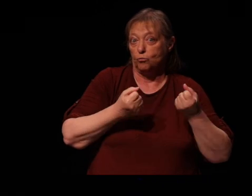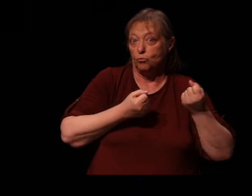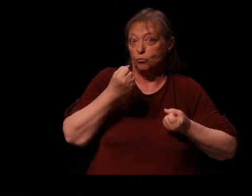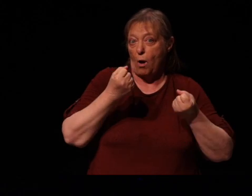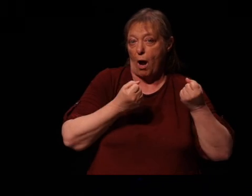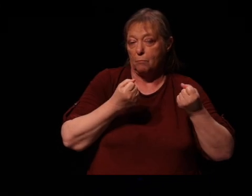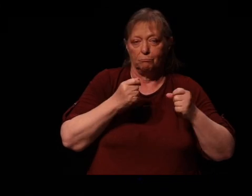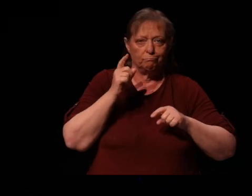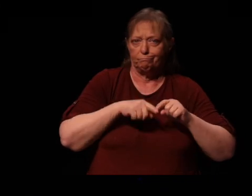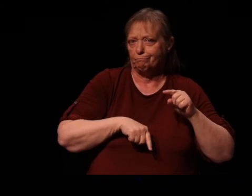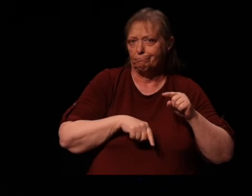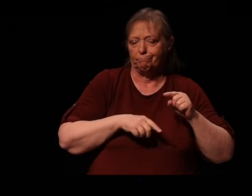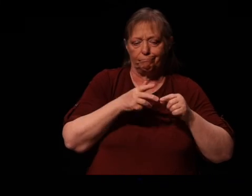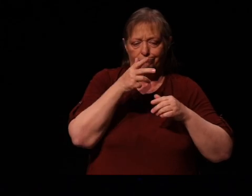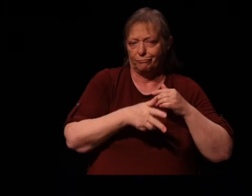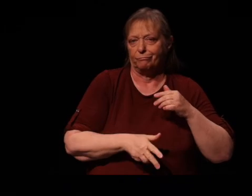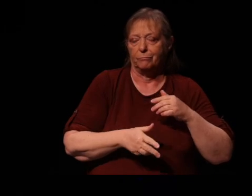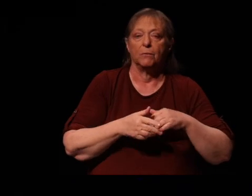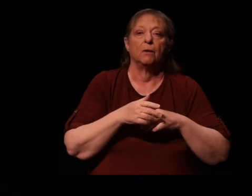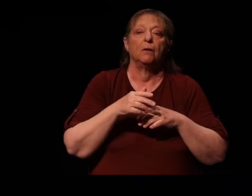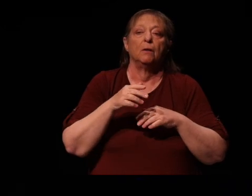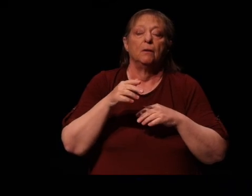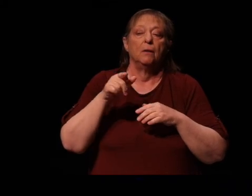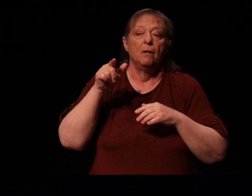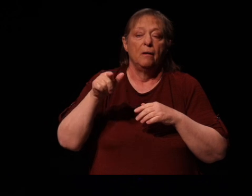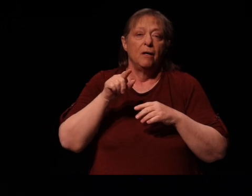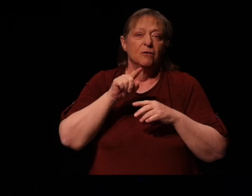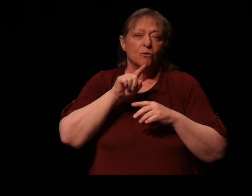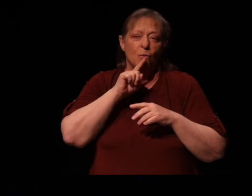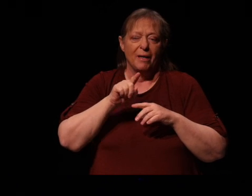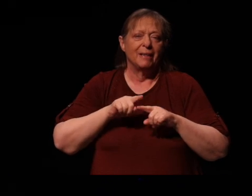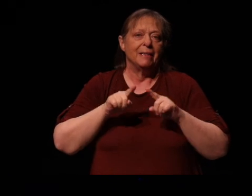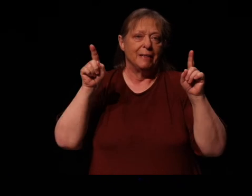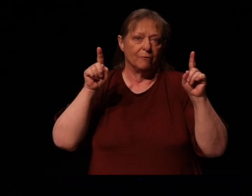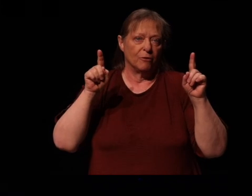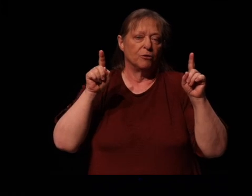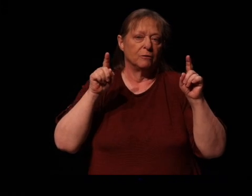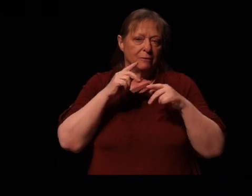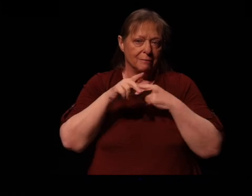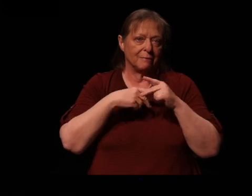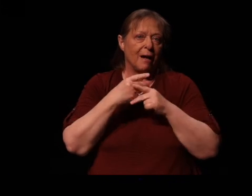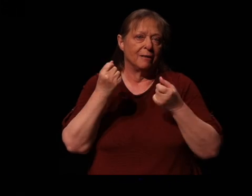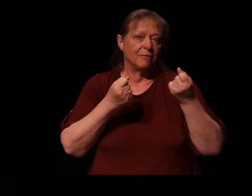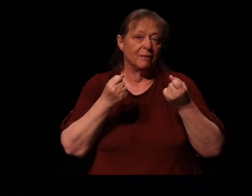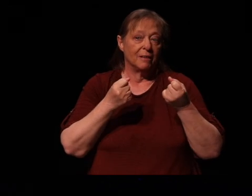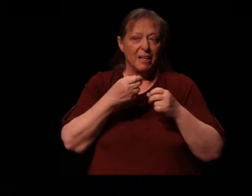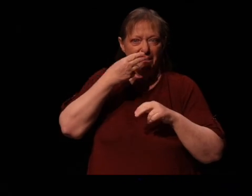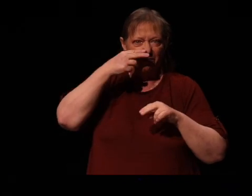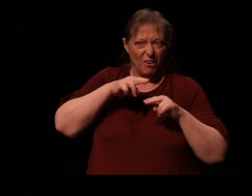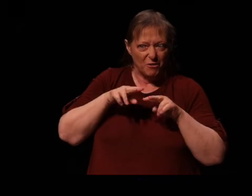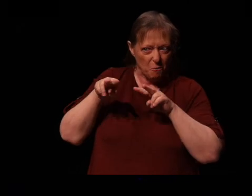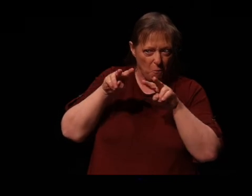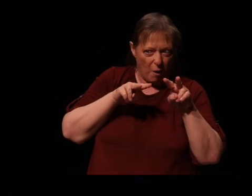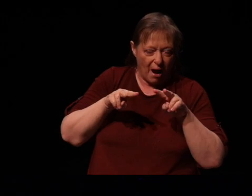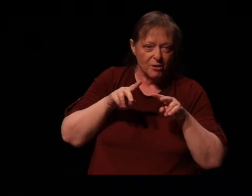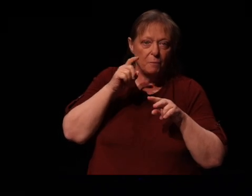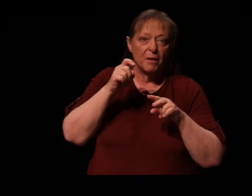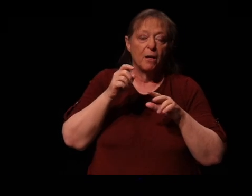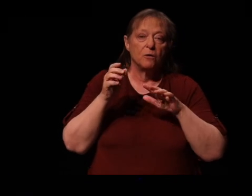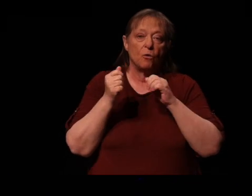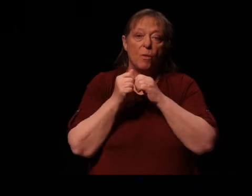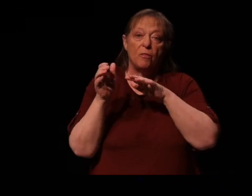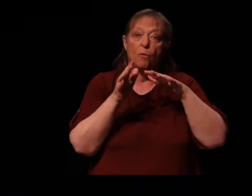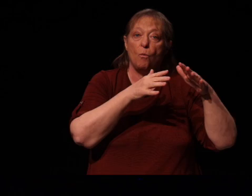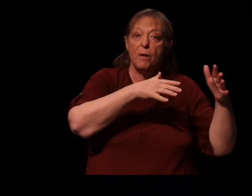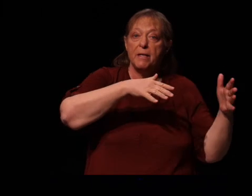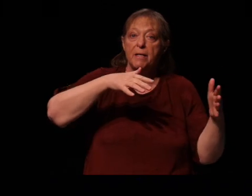a truck or any other thing. The hydrocopter is a totally different creature. It's sort of fun to